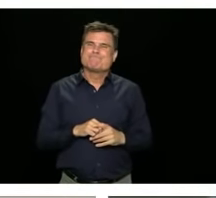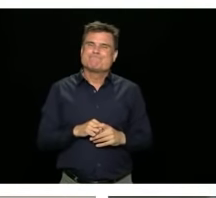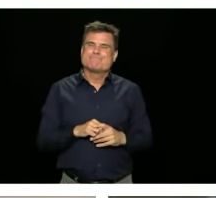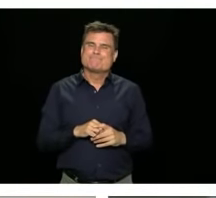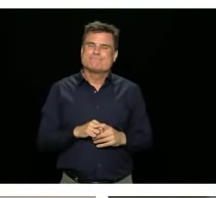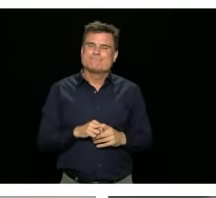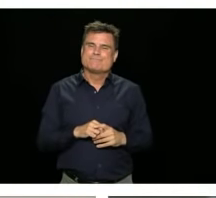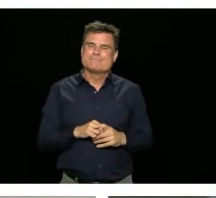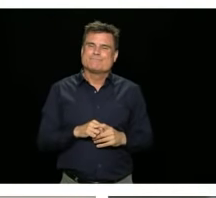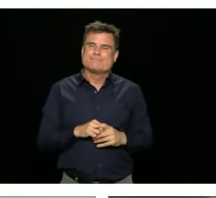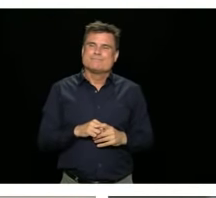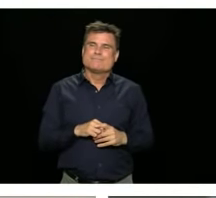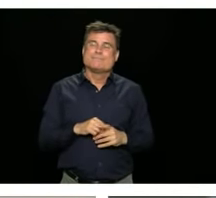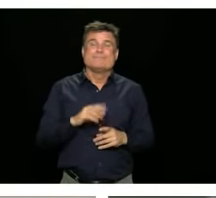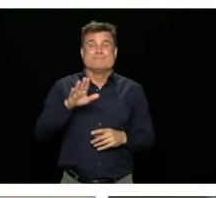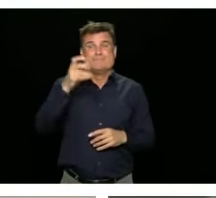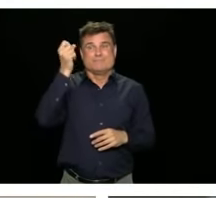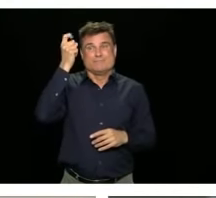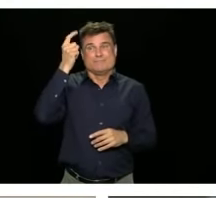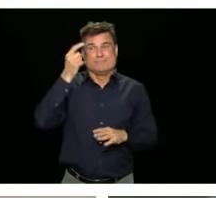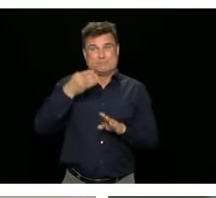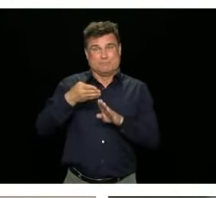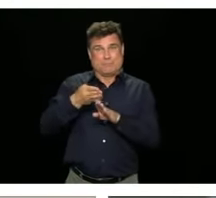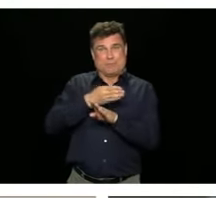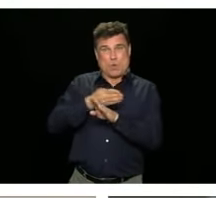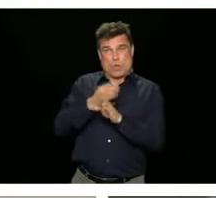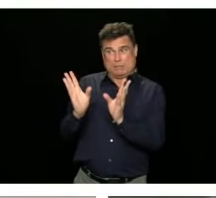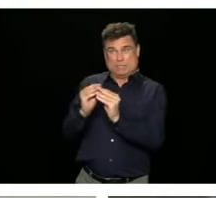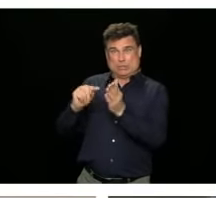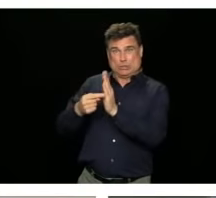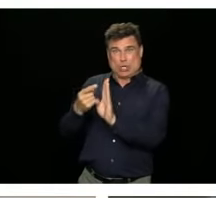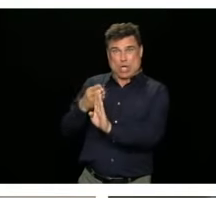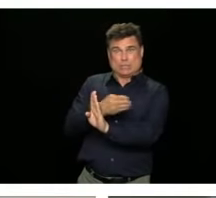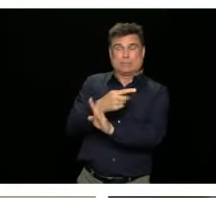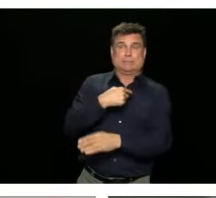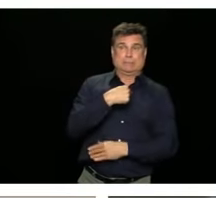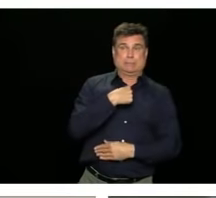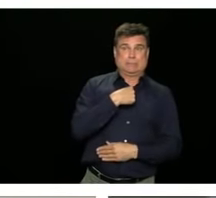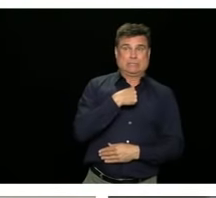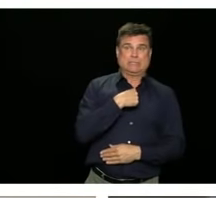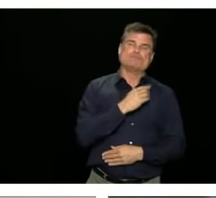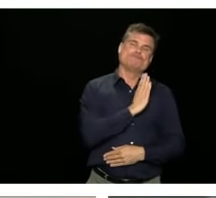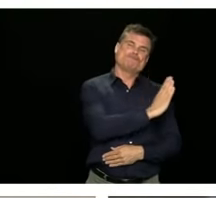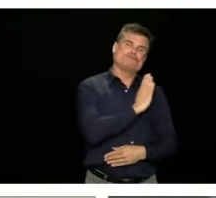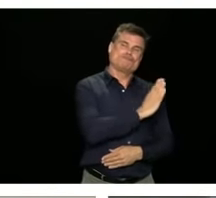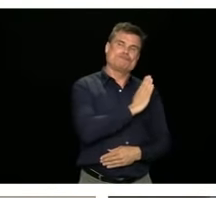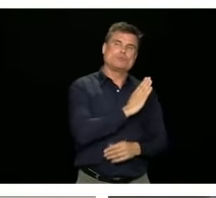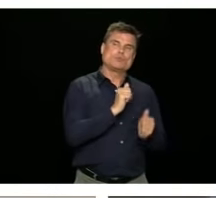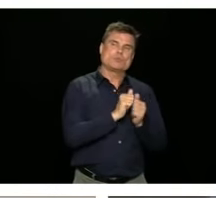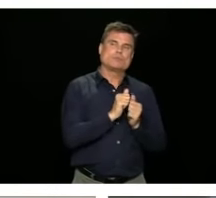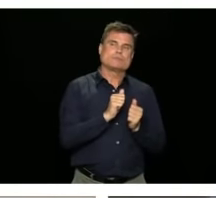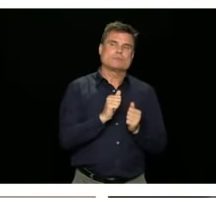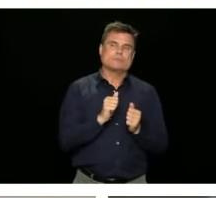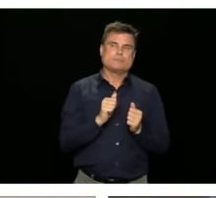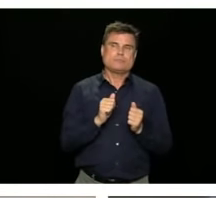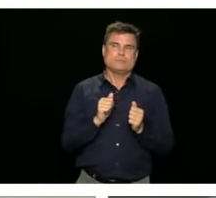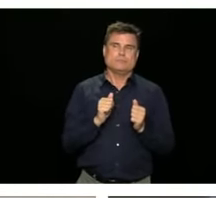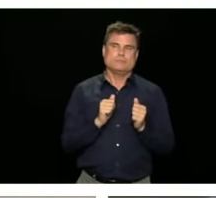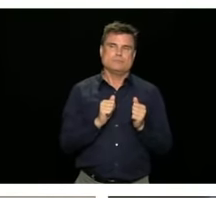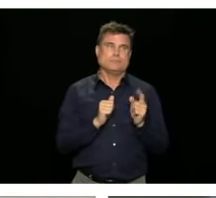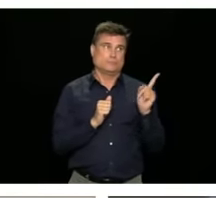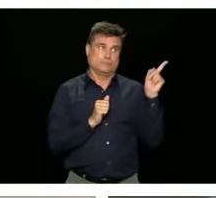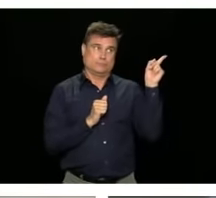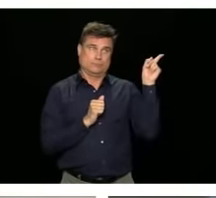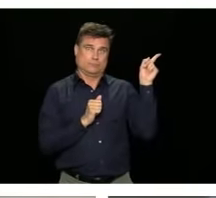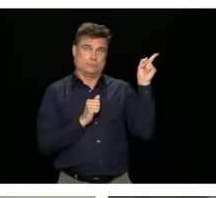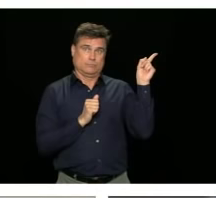conversation where one of the things he talked about was, why is free speech the ultimate goal, right? And in saying